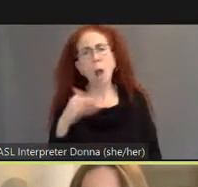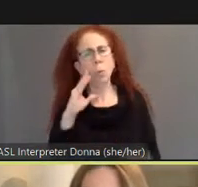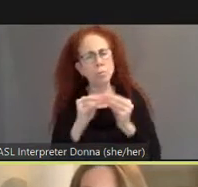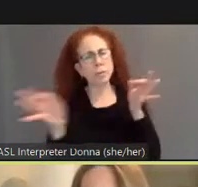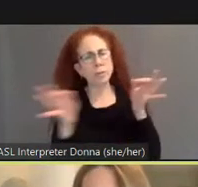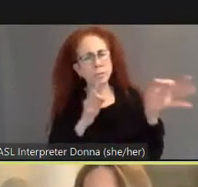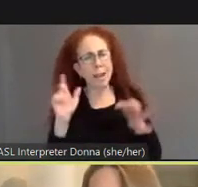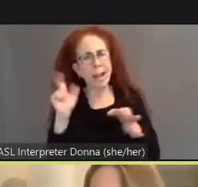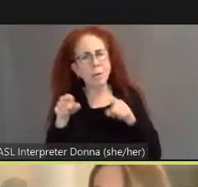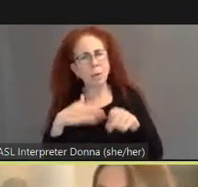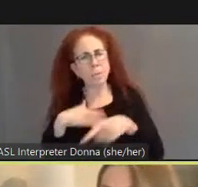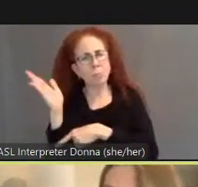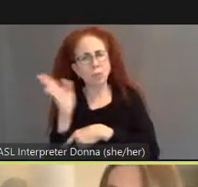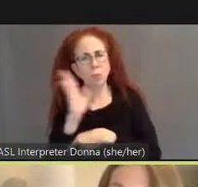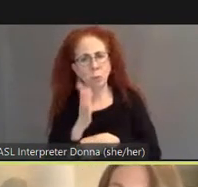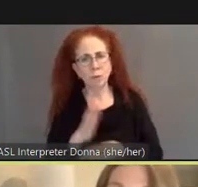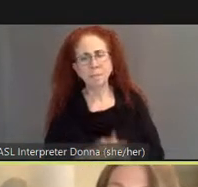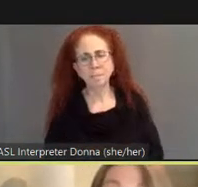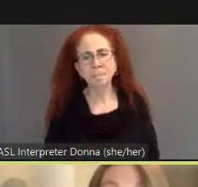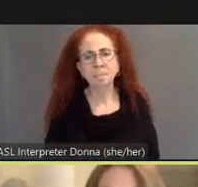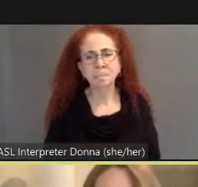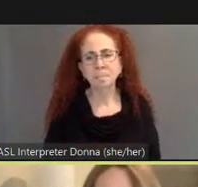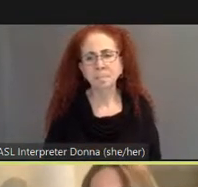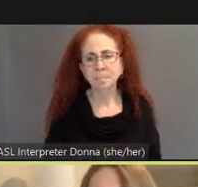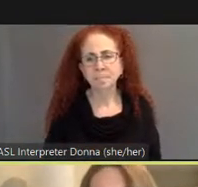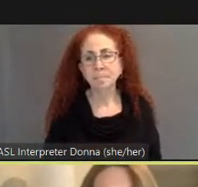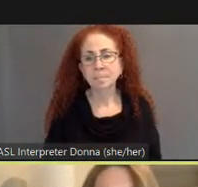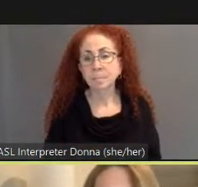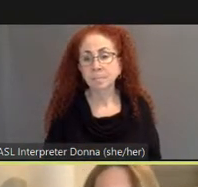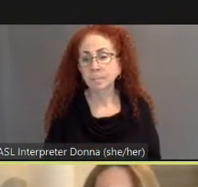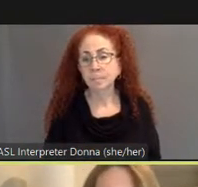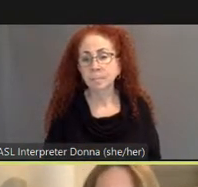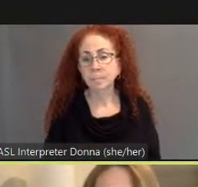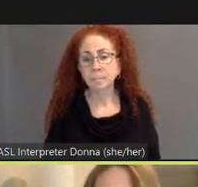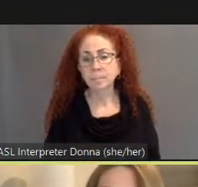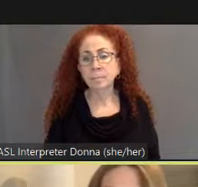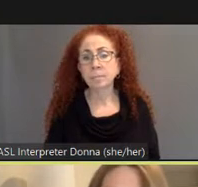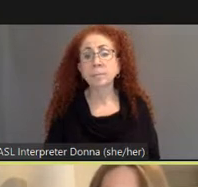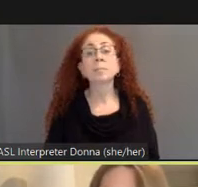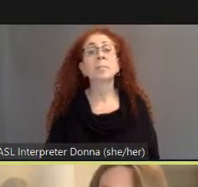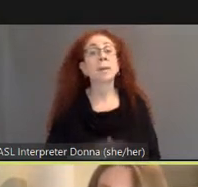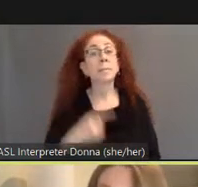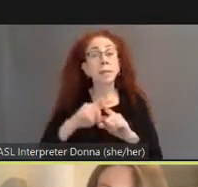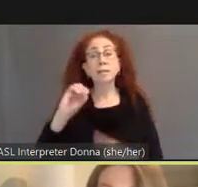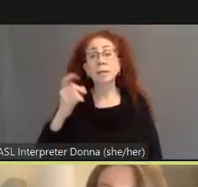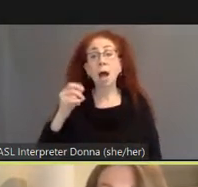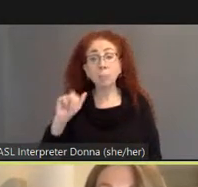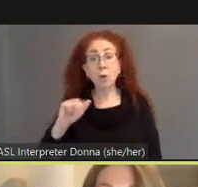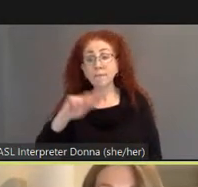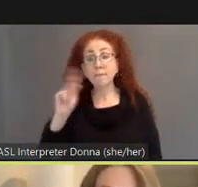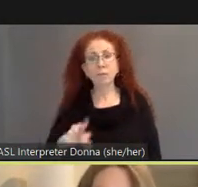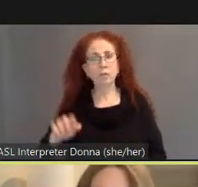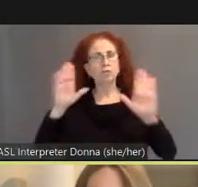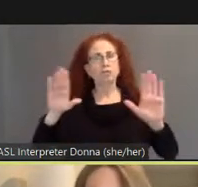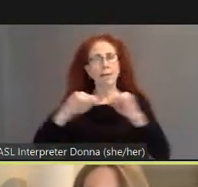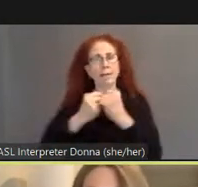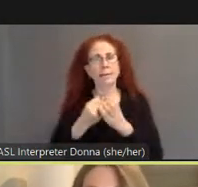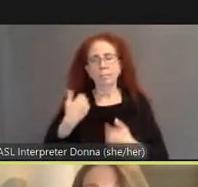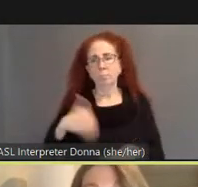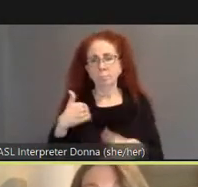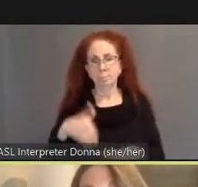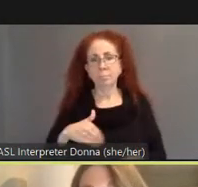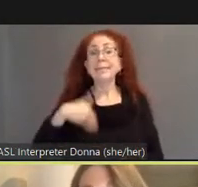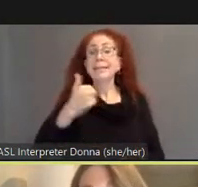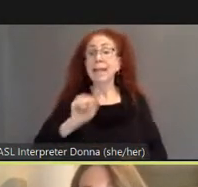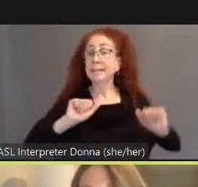later in my presentation, and with the great team at Opera Philadelphia. As I advance to the